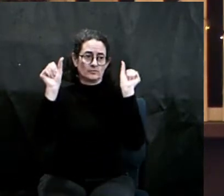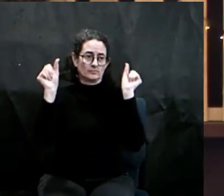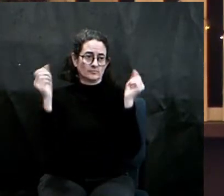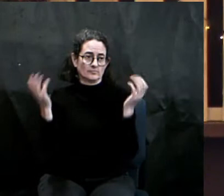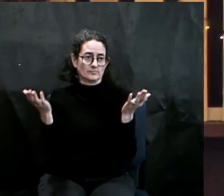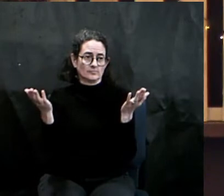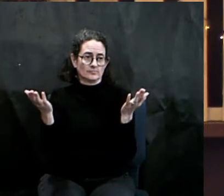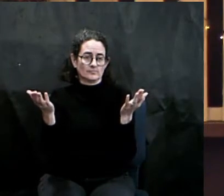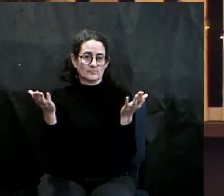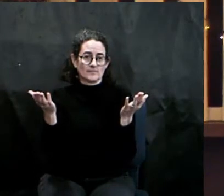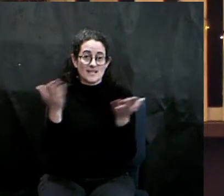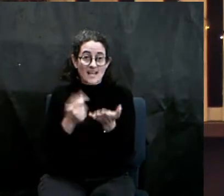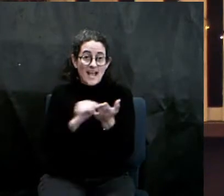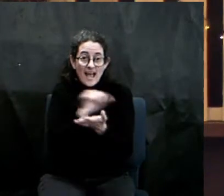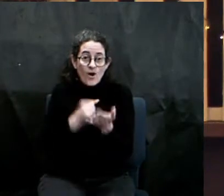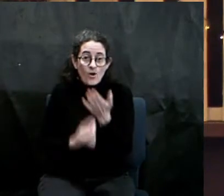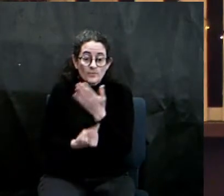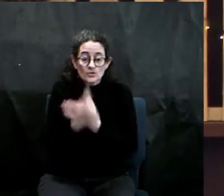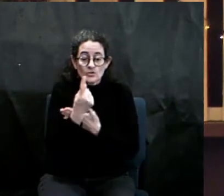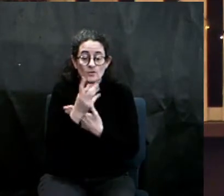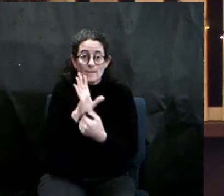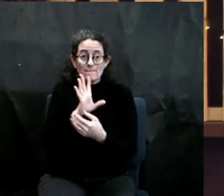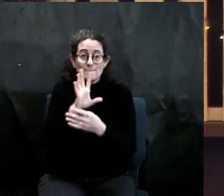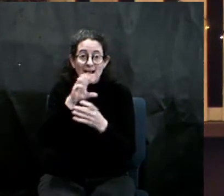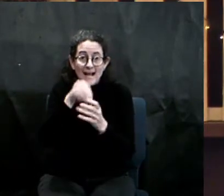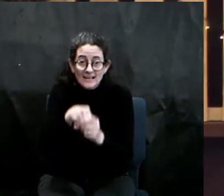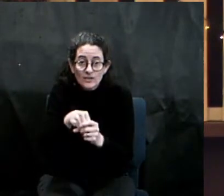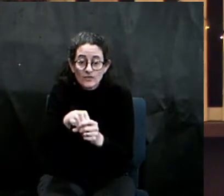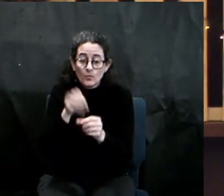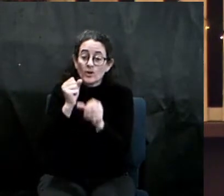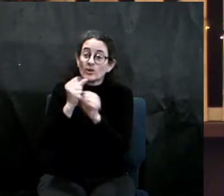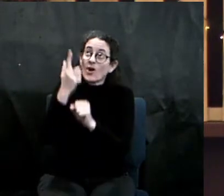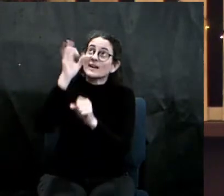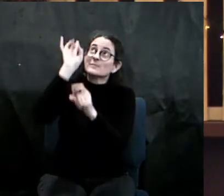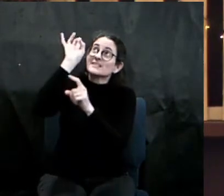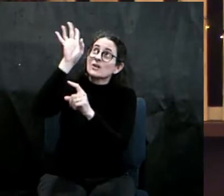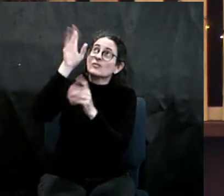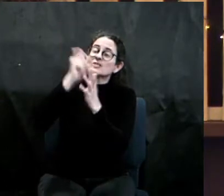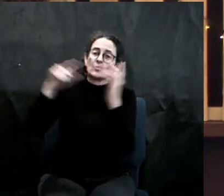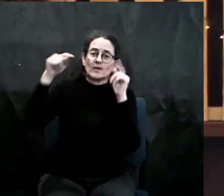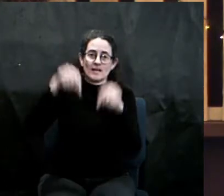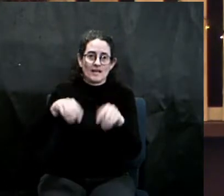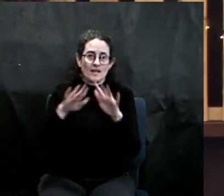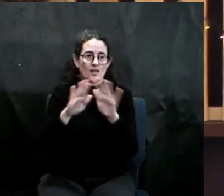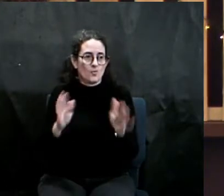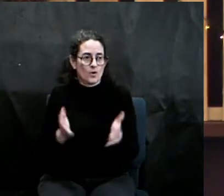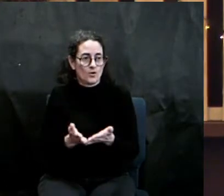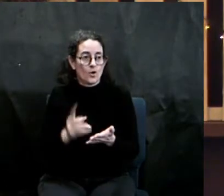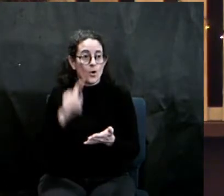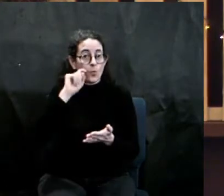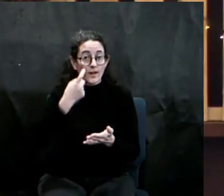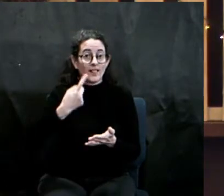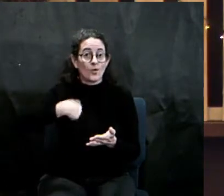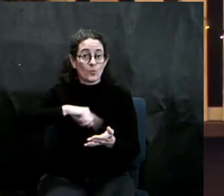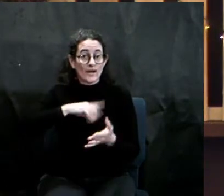Here's our chance to be part of what God himself is doing in this world. Will we join him?